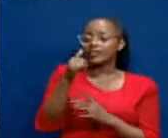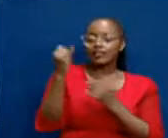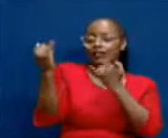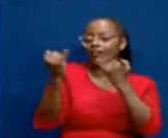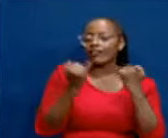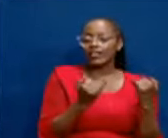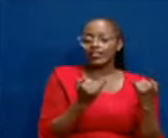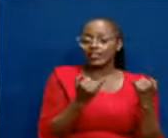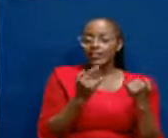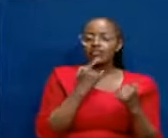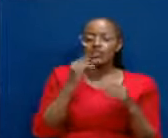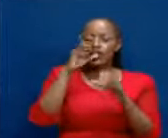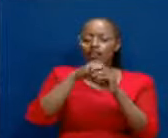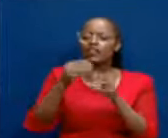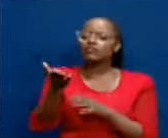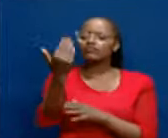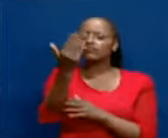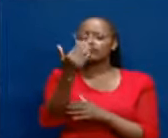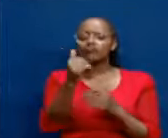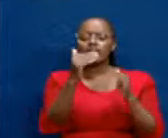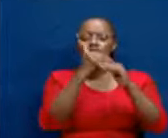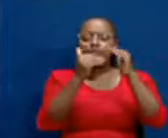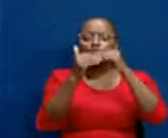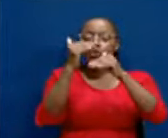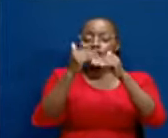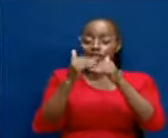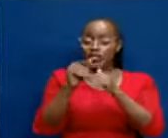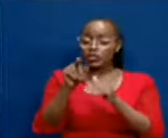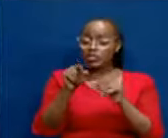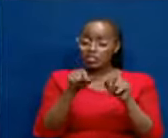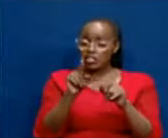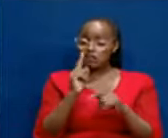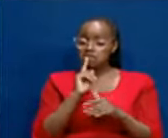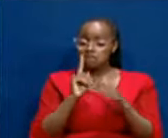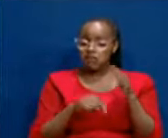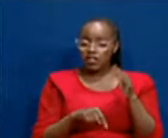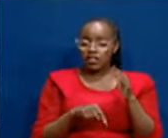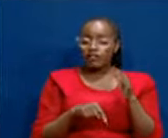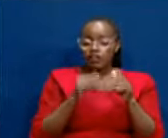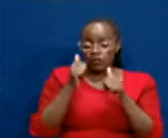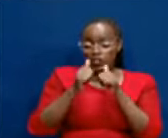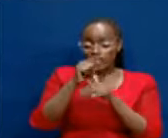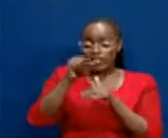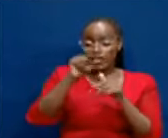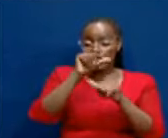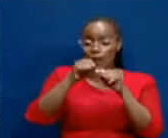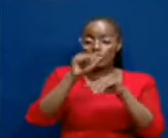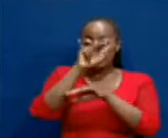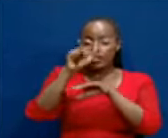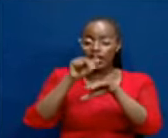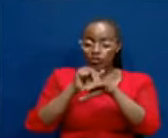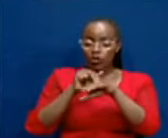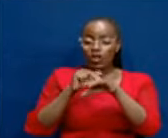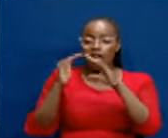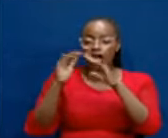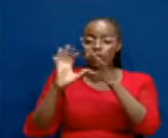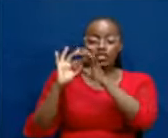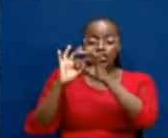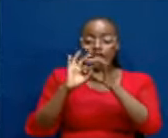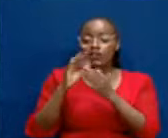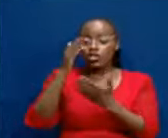invite, tell the investors, you come and build. And he says something which is correct about National Housing Corporation. It is